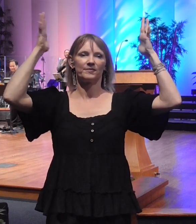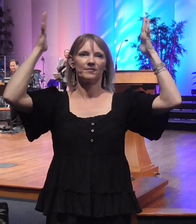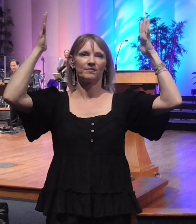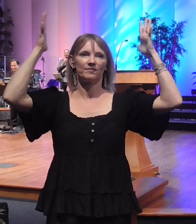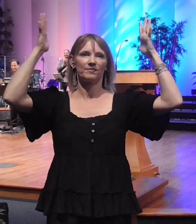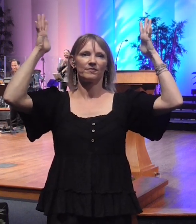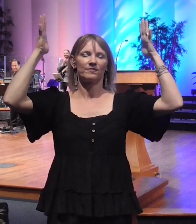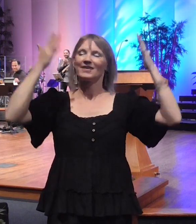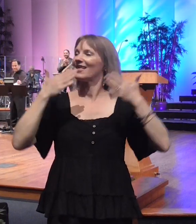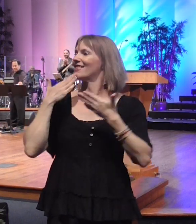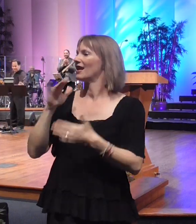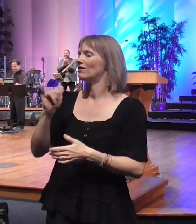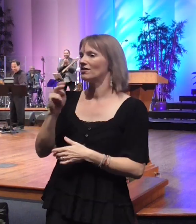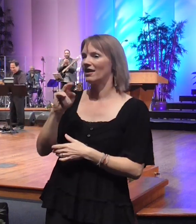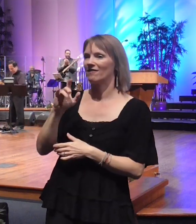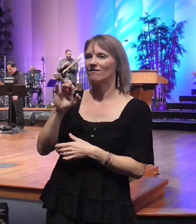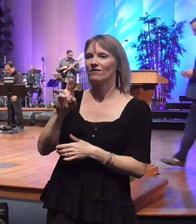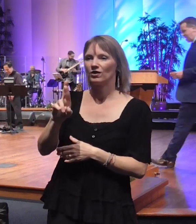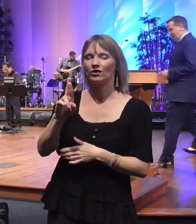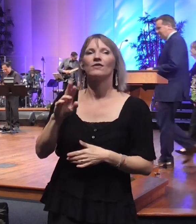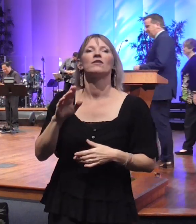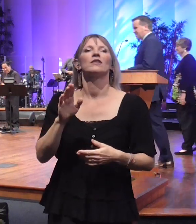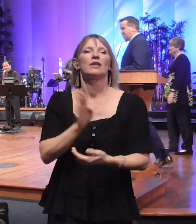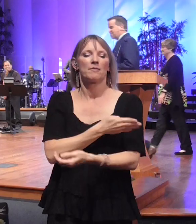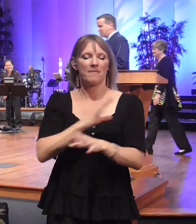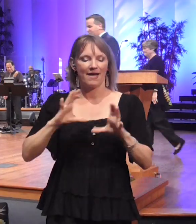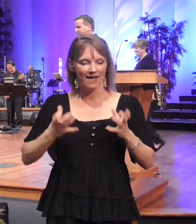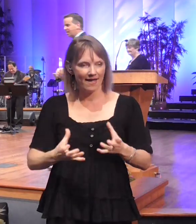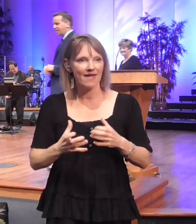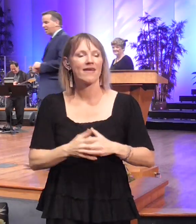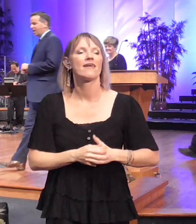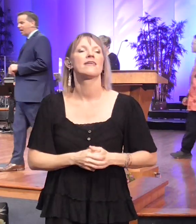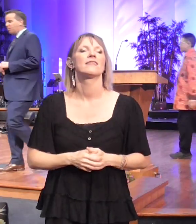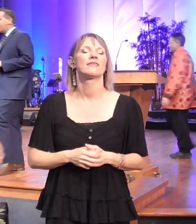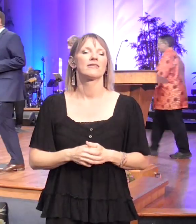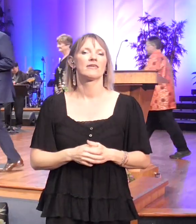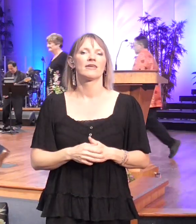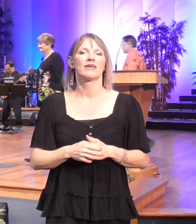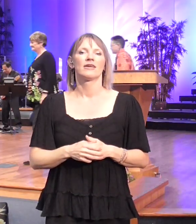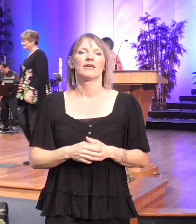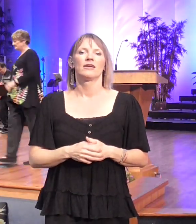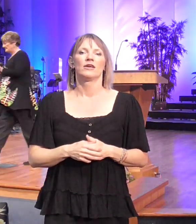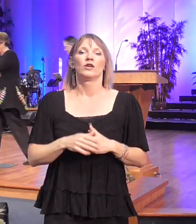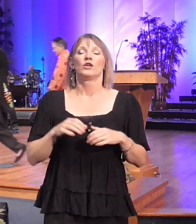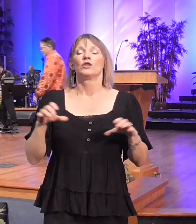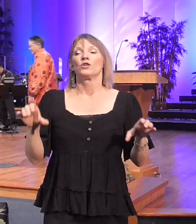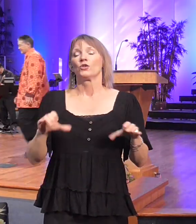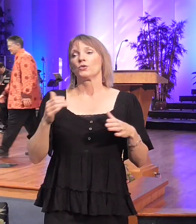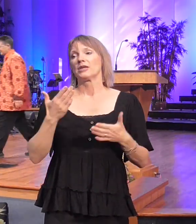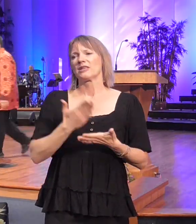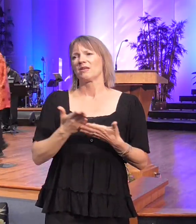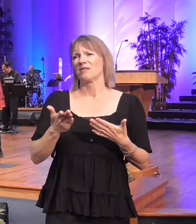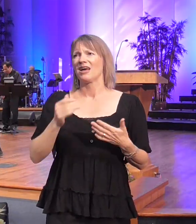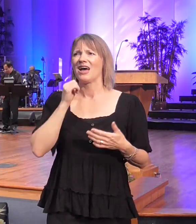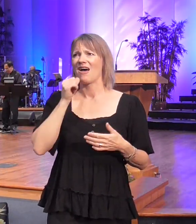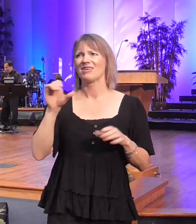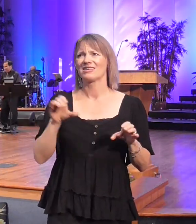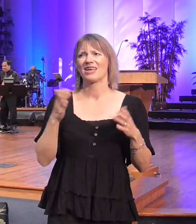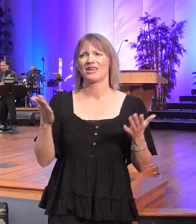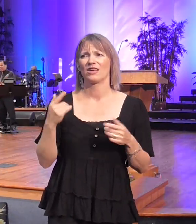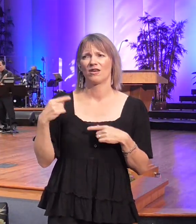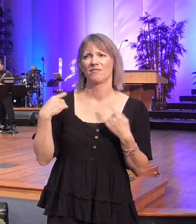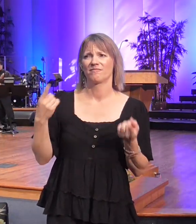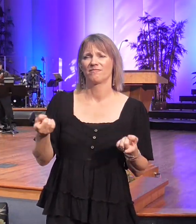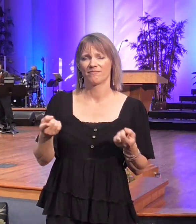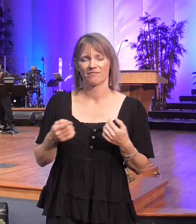Thank you, Jennifer Burnett, Mile High Band. We get to do something we haven't really gotten to do here before, so I'm so excited about